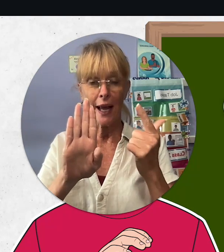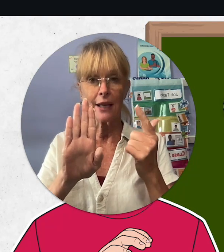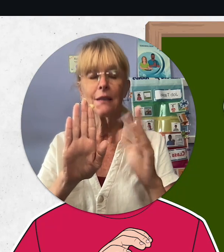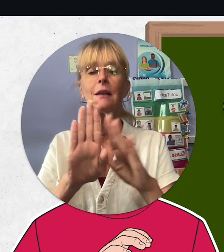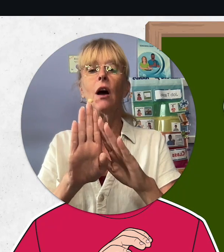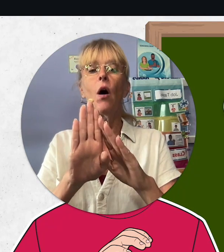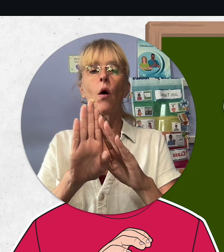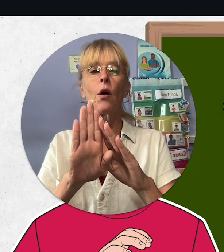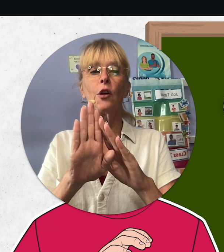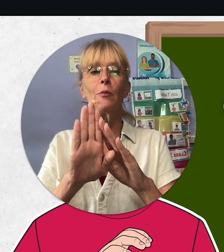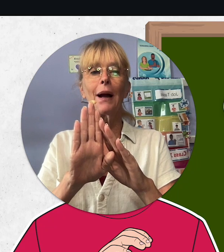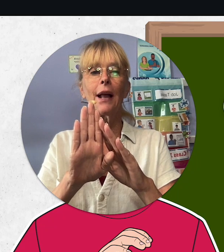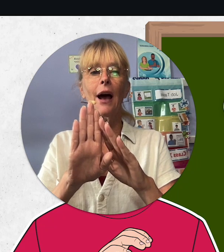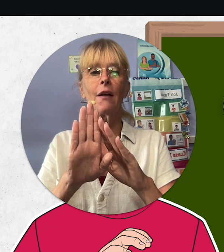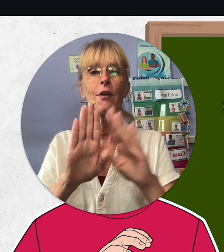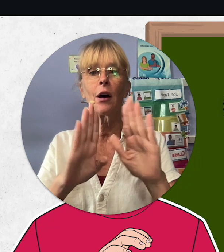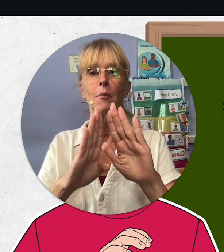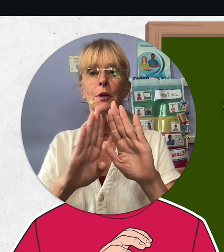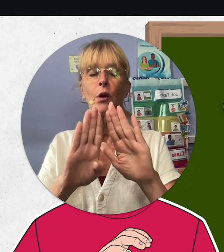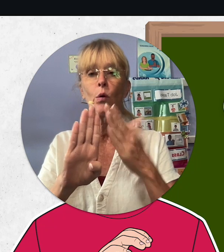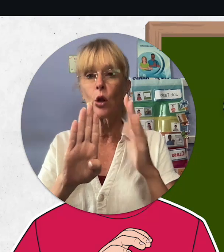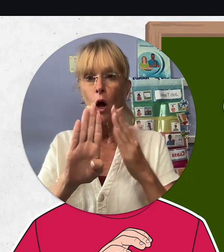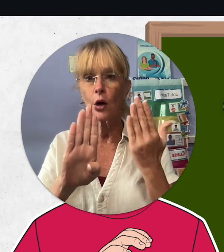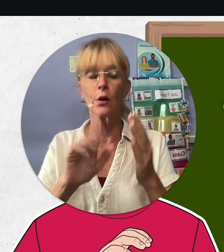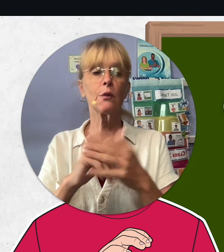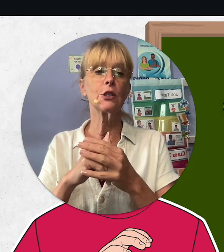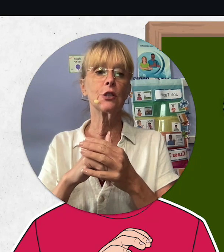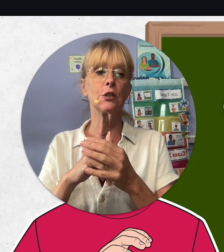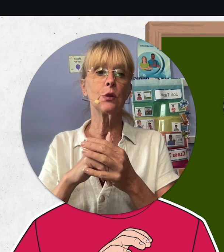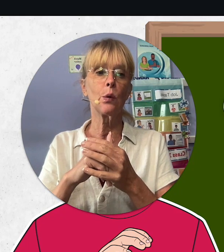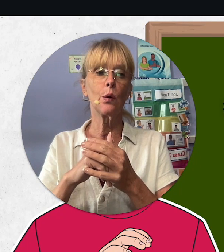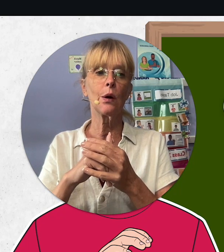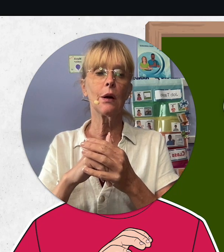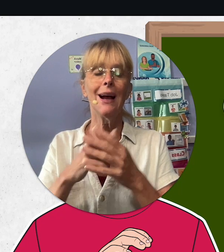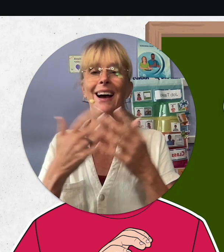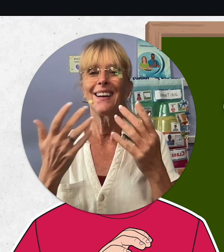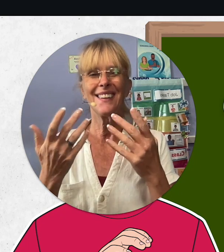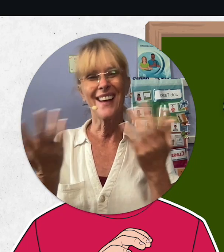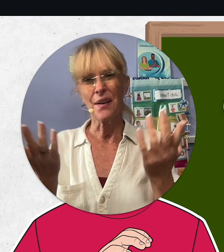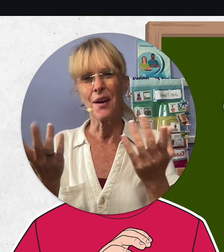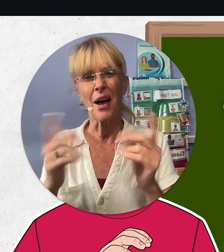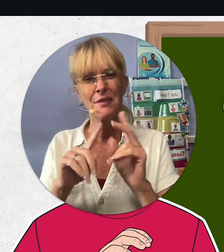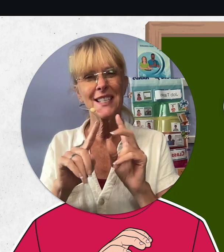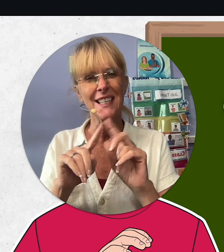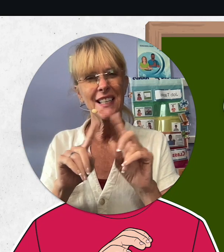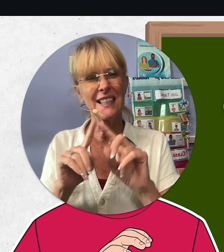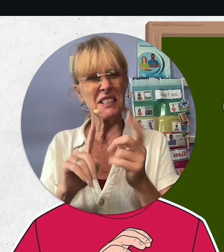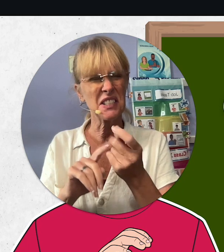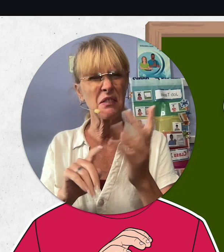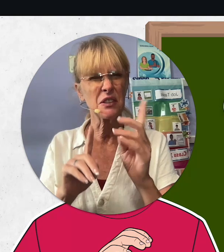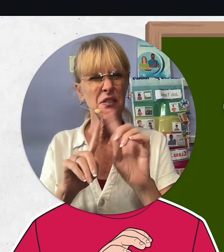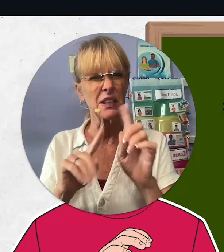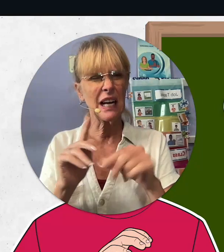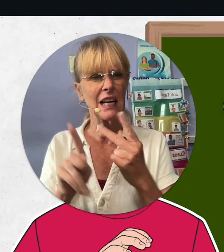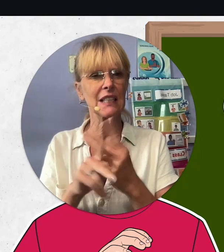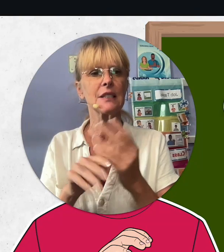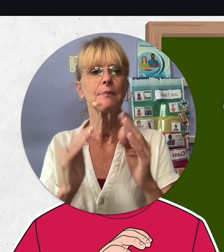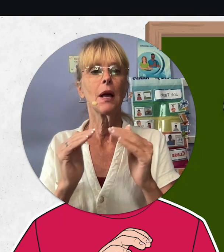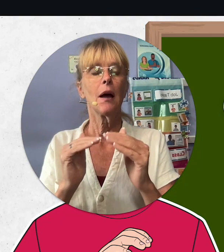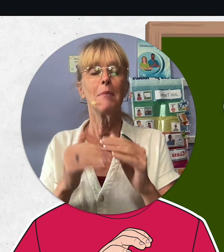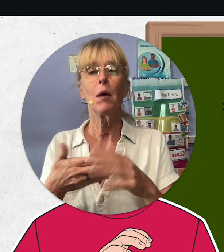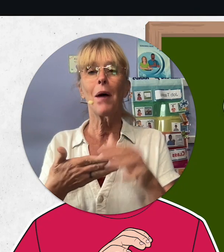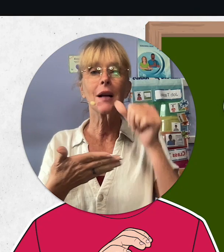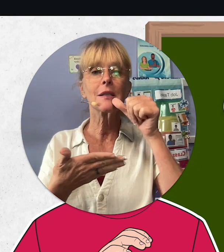L hand. Or you might have, locker, which is a door. I've seen several different